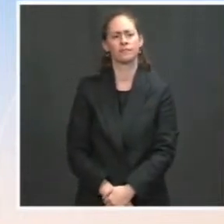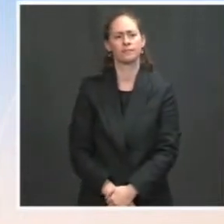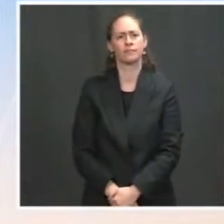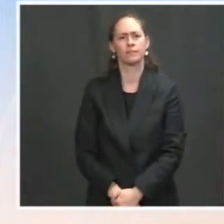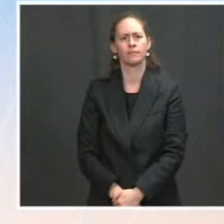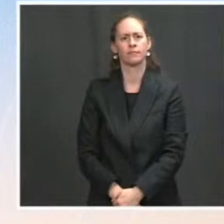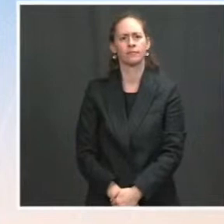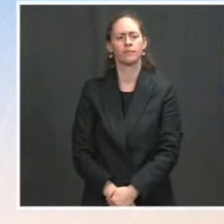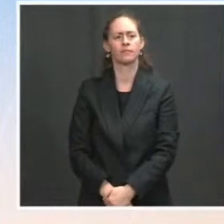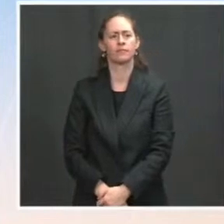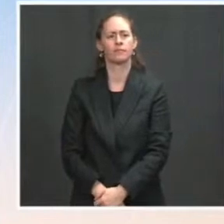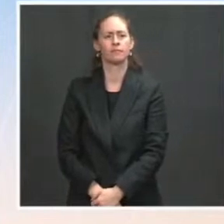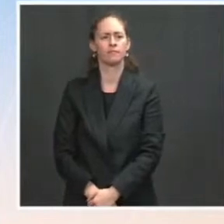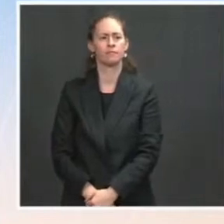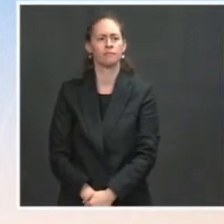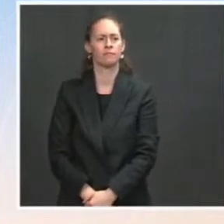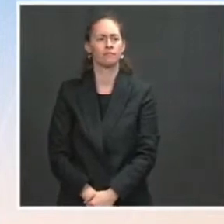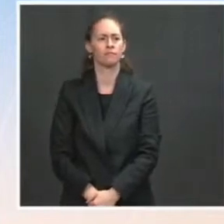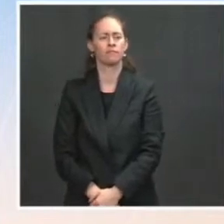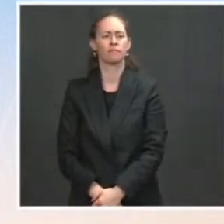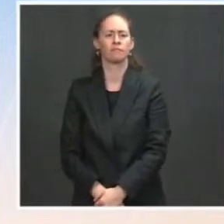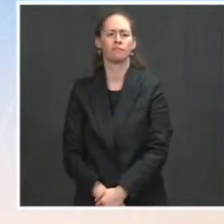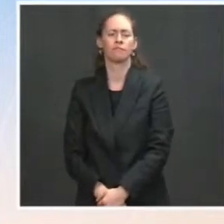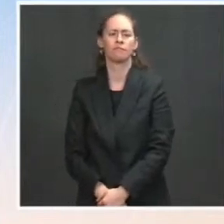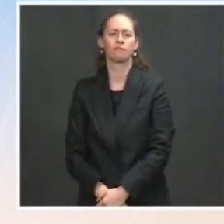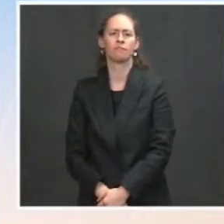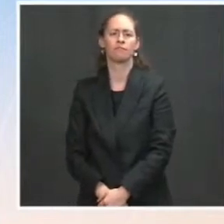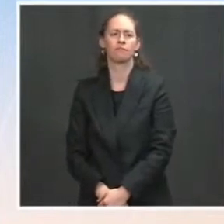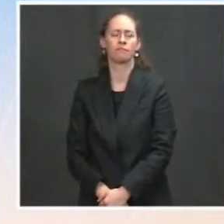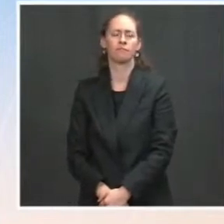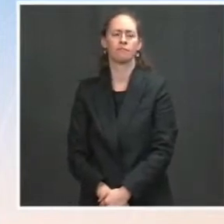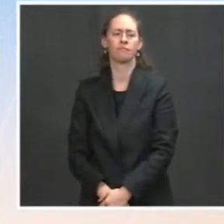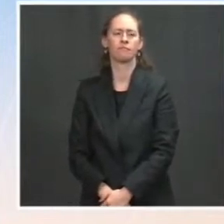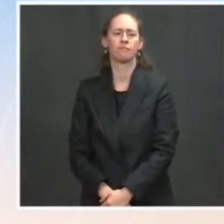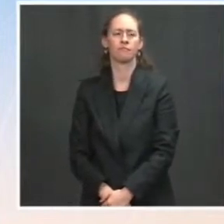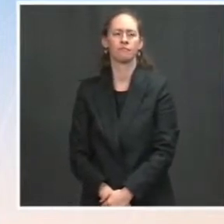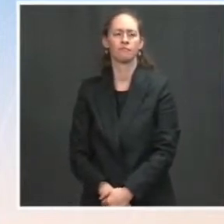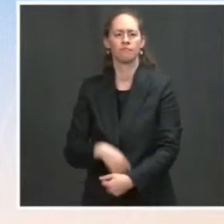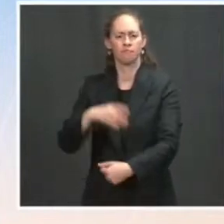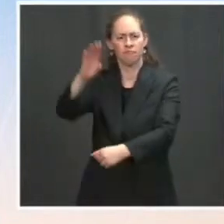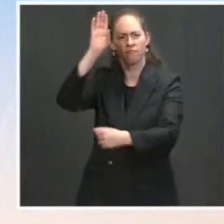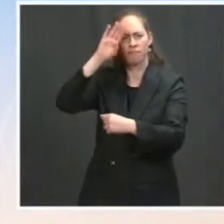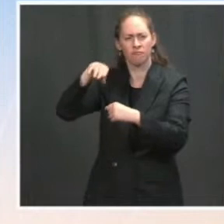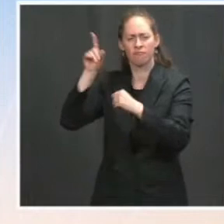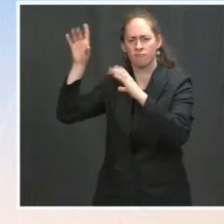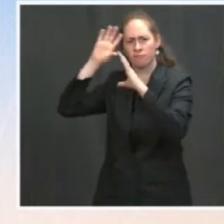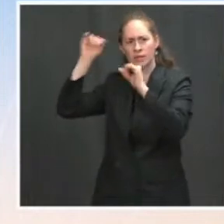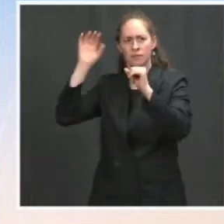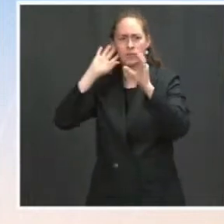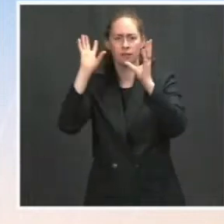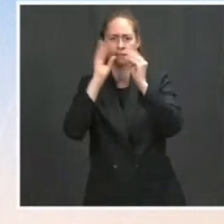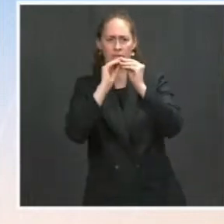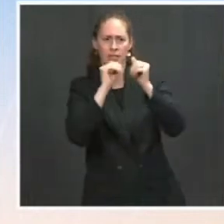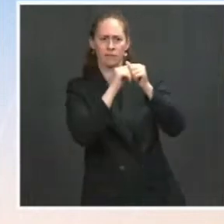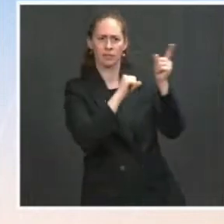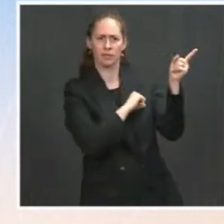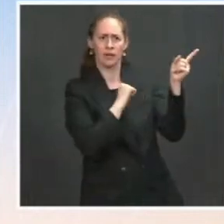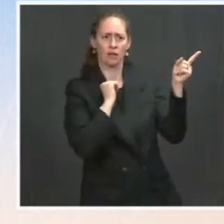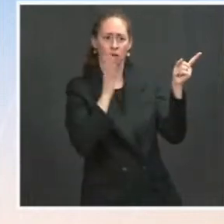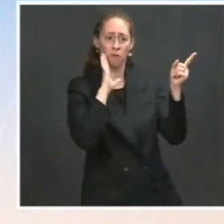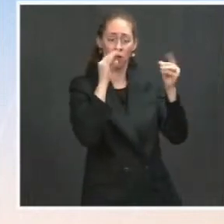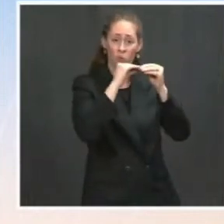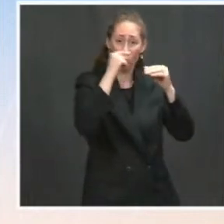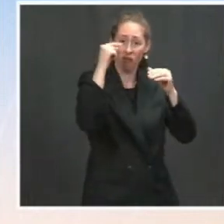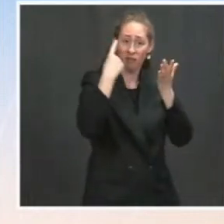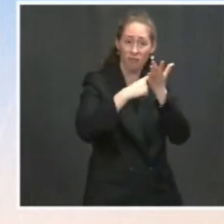any readjustment happening with the jobs plan or the families plan because of the disappointing jobs report last week? Well, I